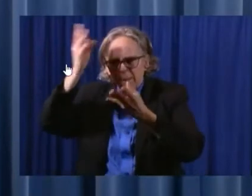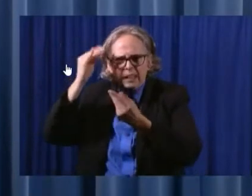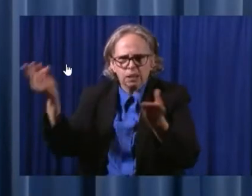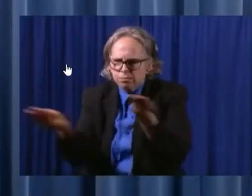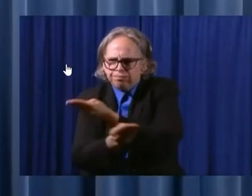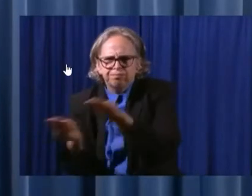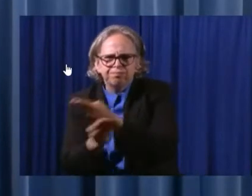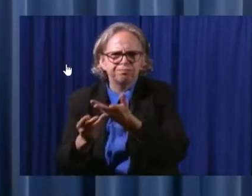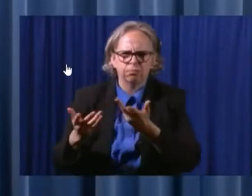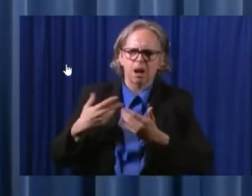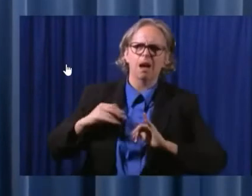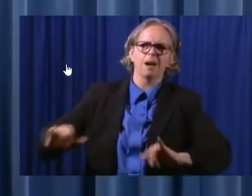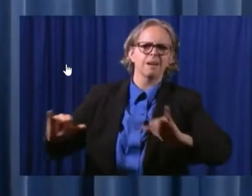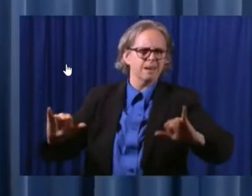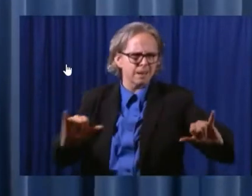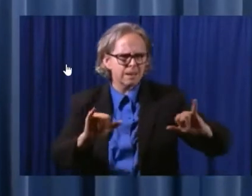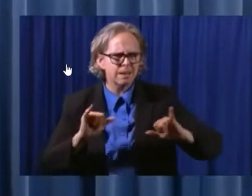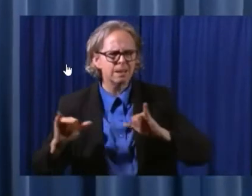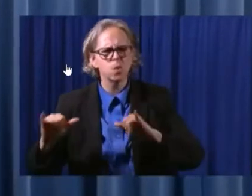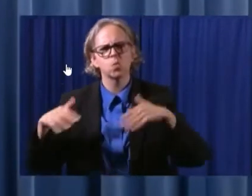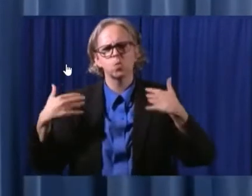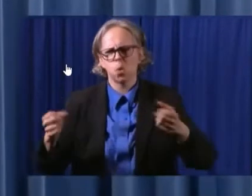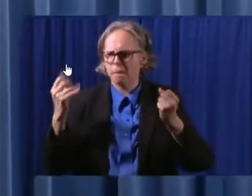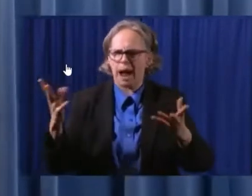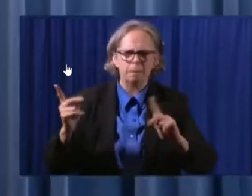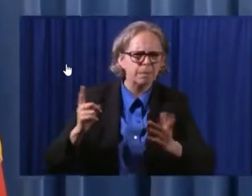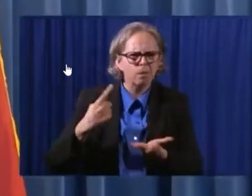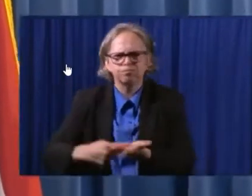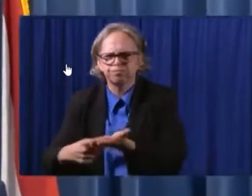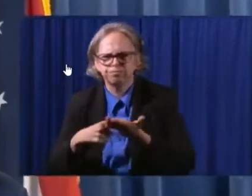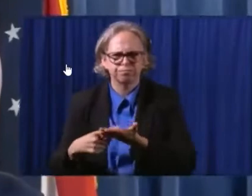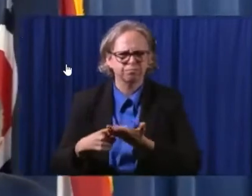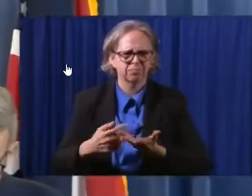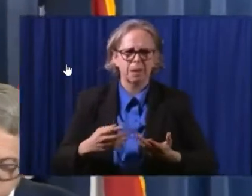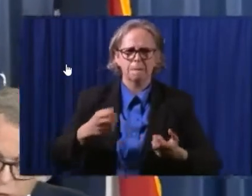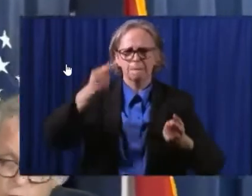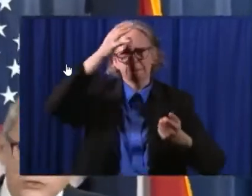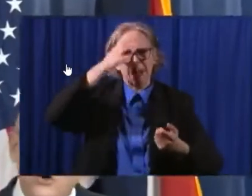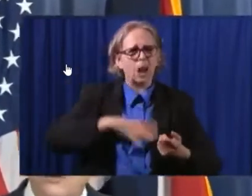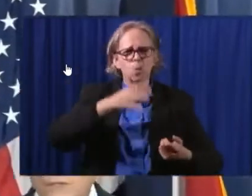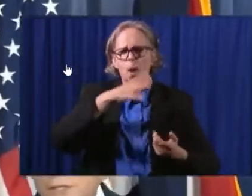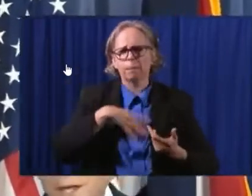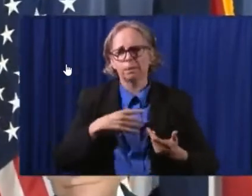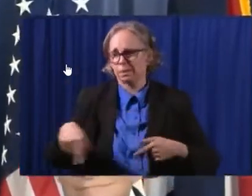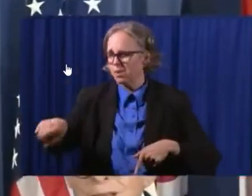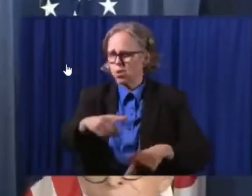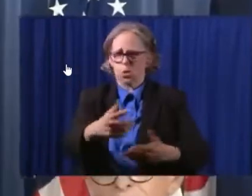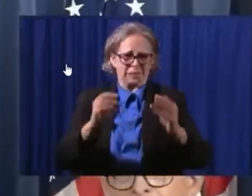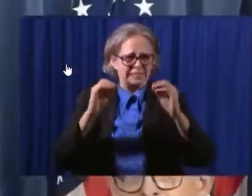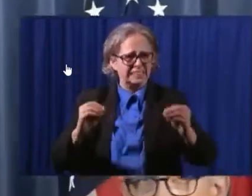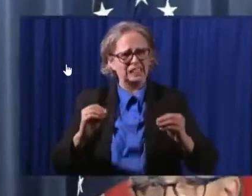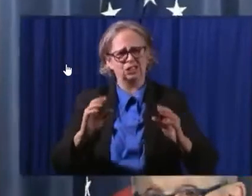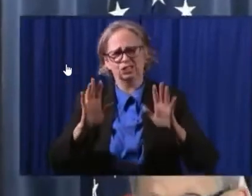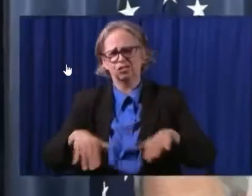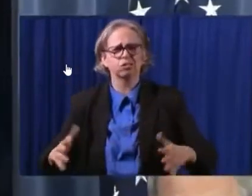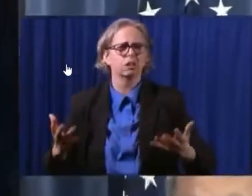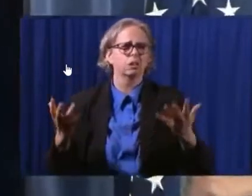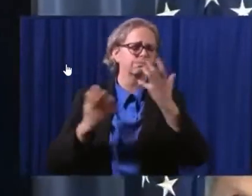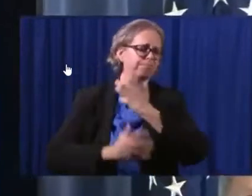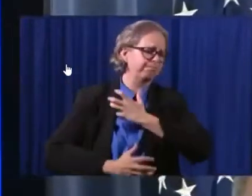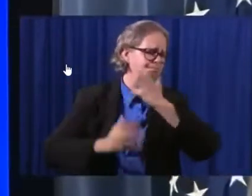state. You know, men and women who are just doing a phenomenal job, with teachers all over the state, with